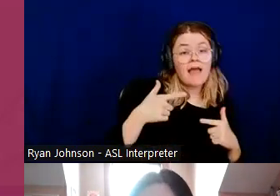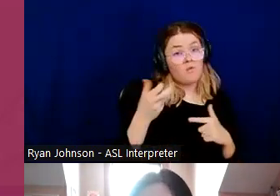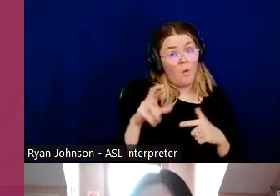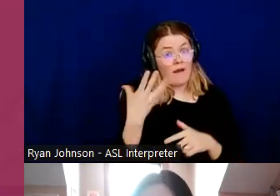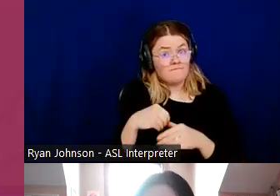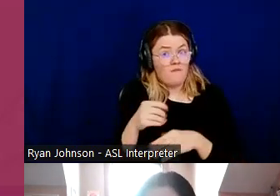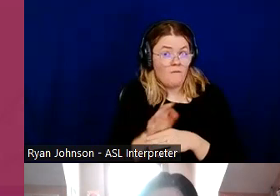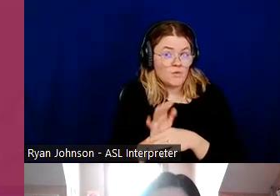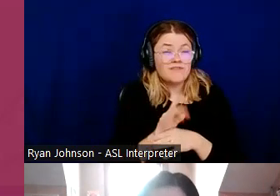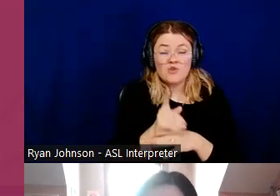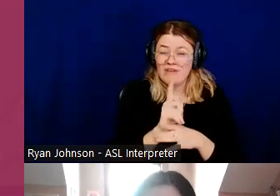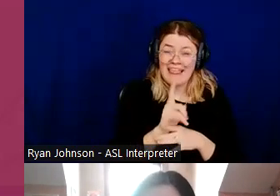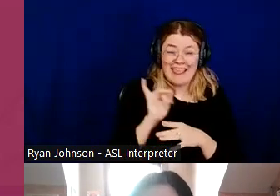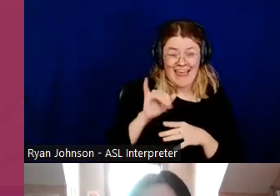time.